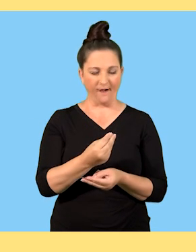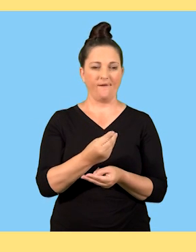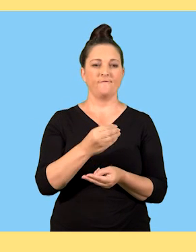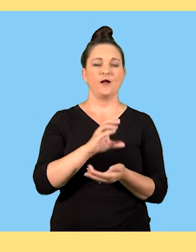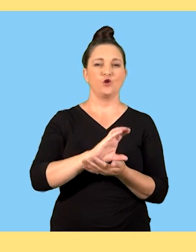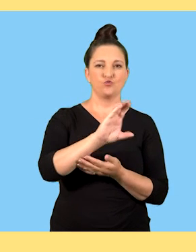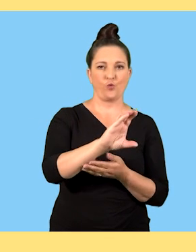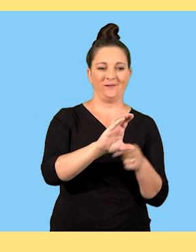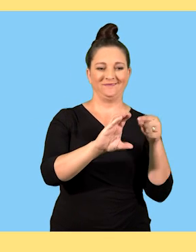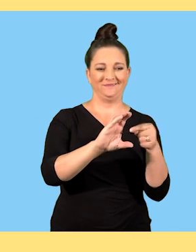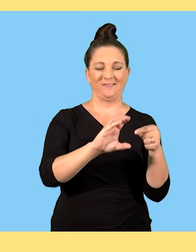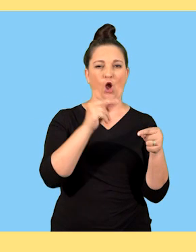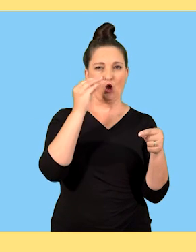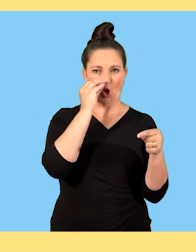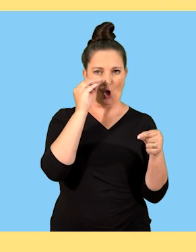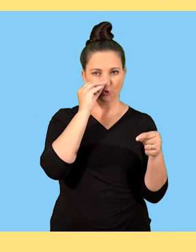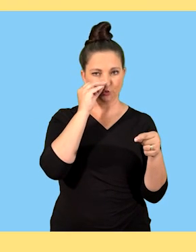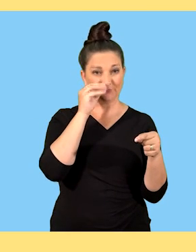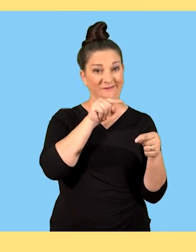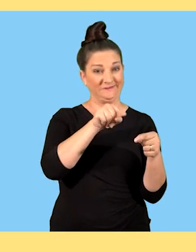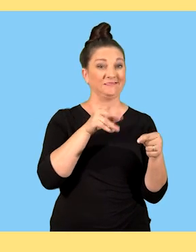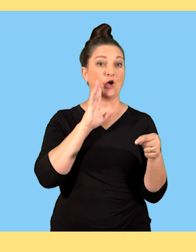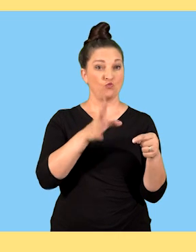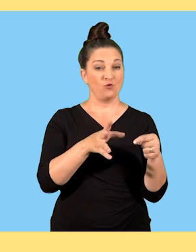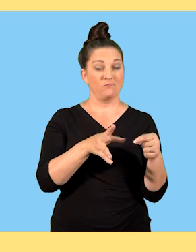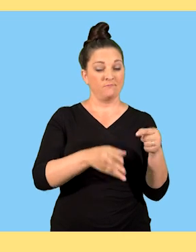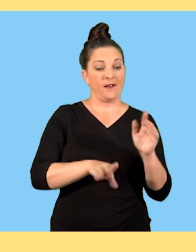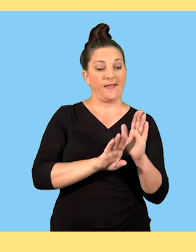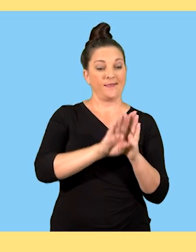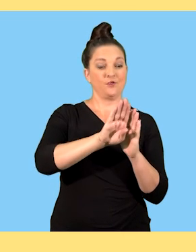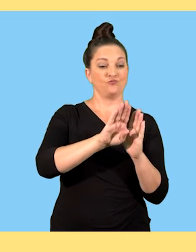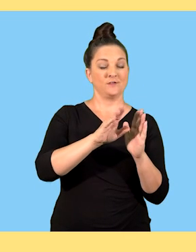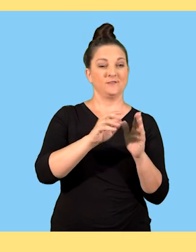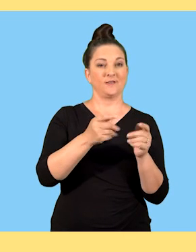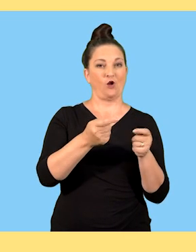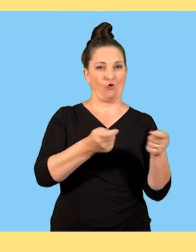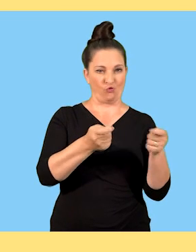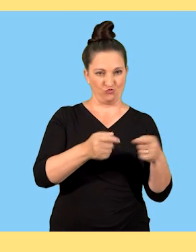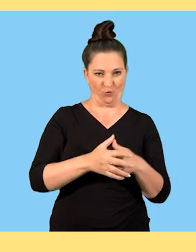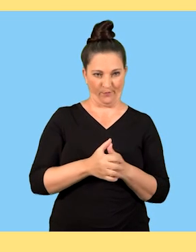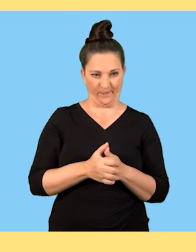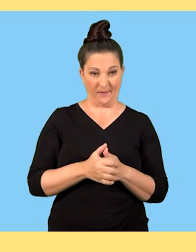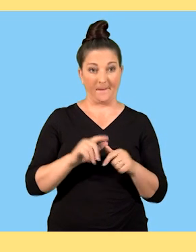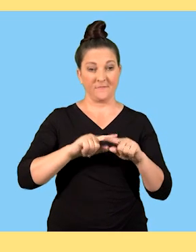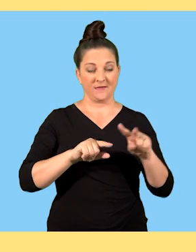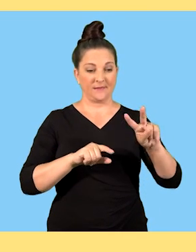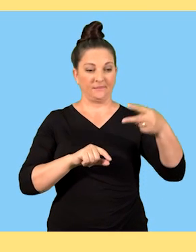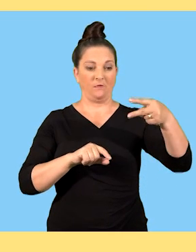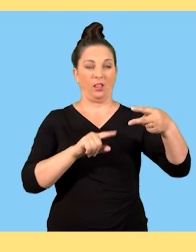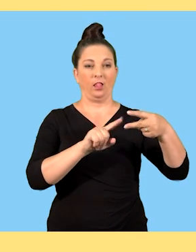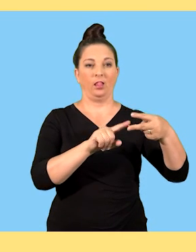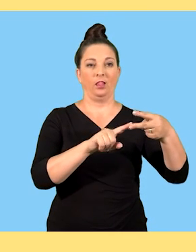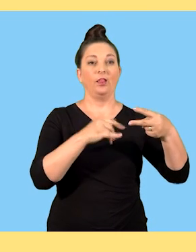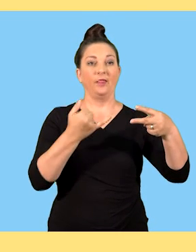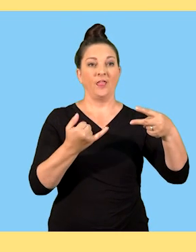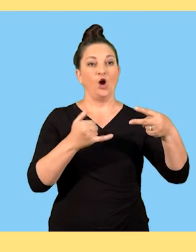1,200. That will decrease our debtors control. And the double entry for that is we